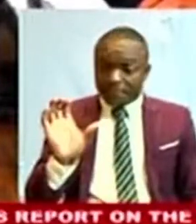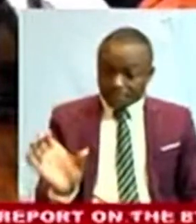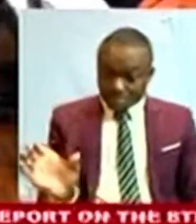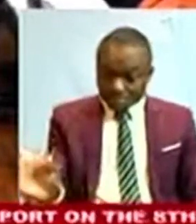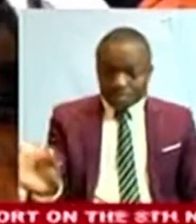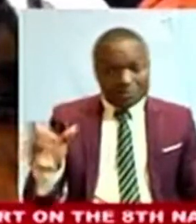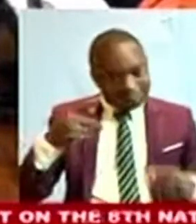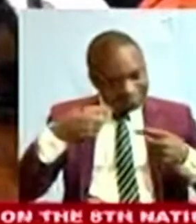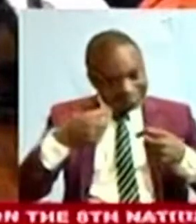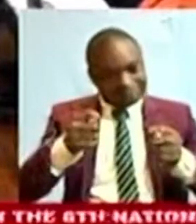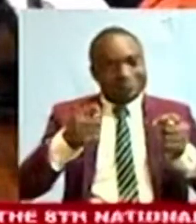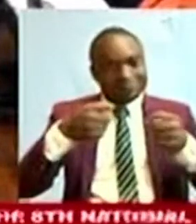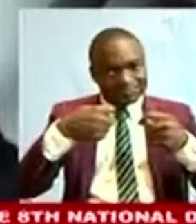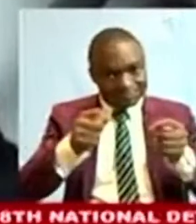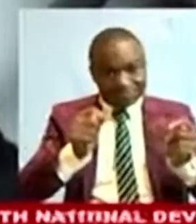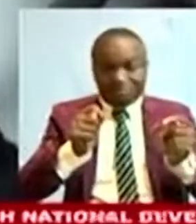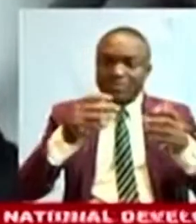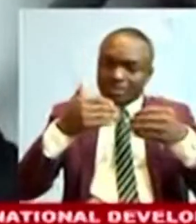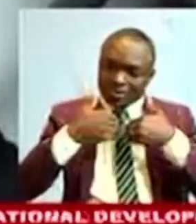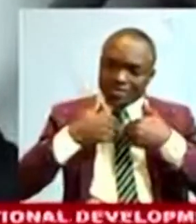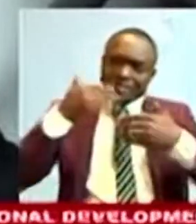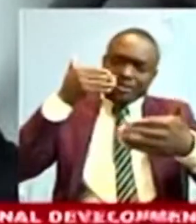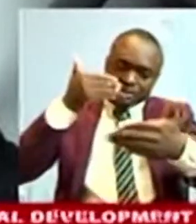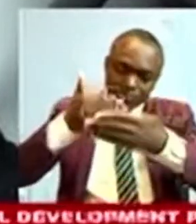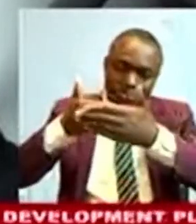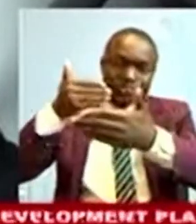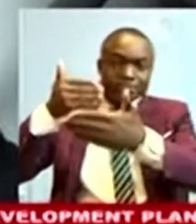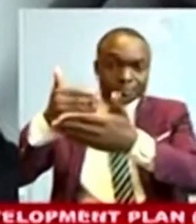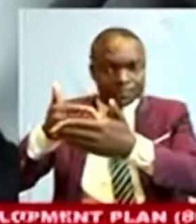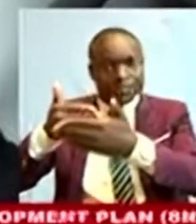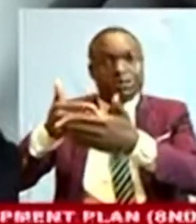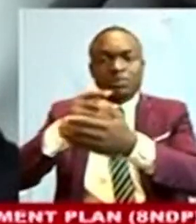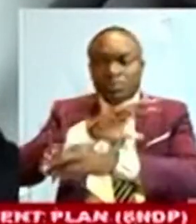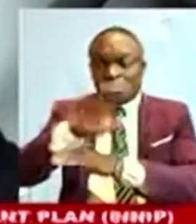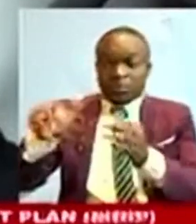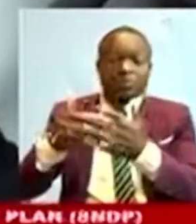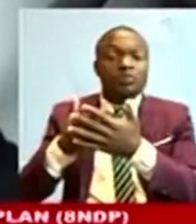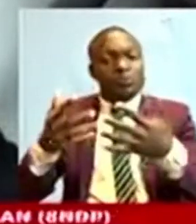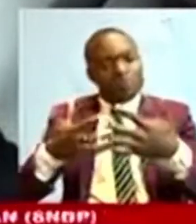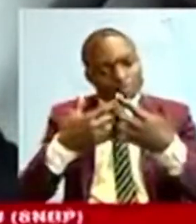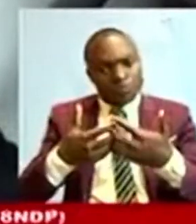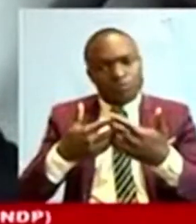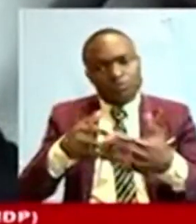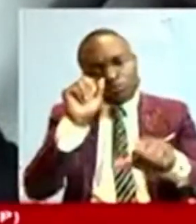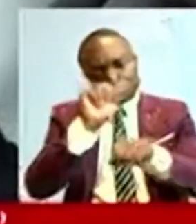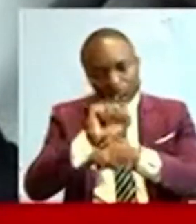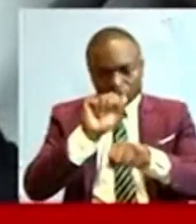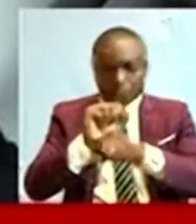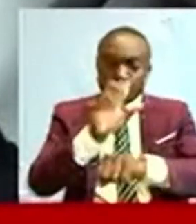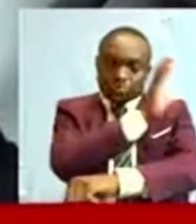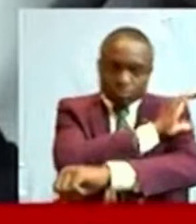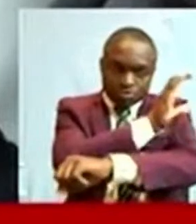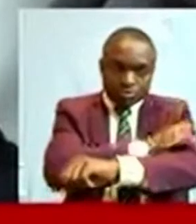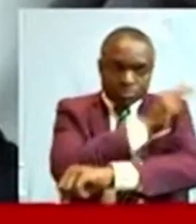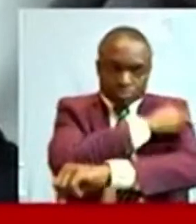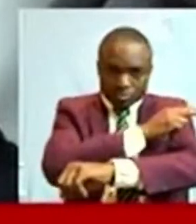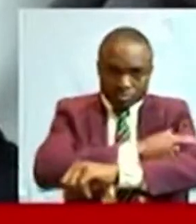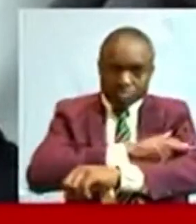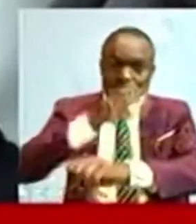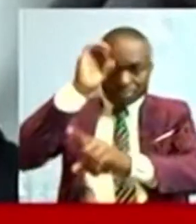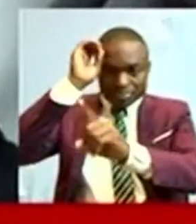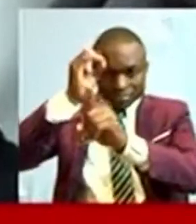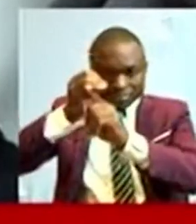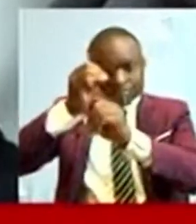striving to have nearly all the essential equipment functional in the facilities. So our targets are much